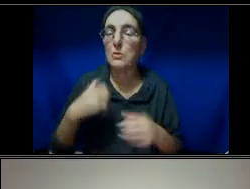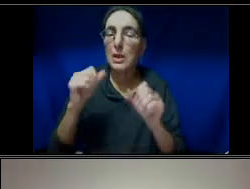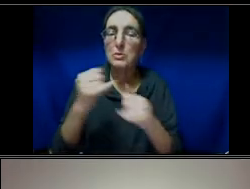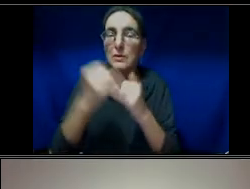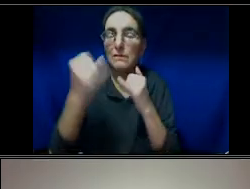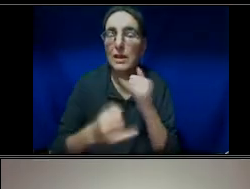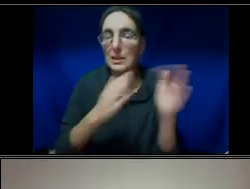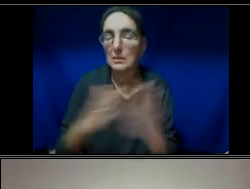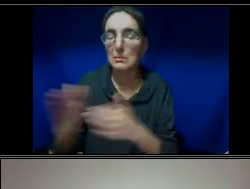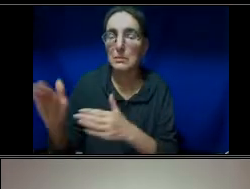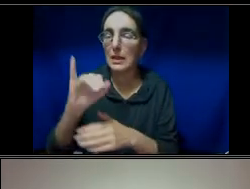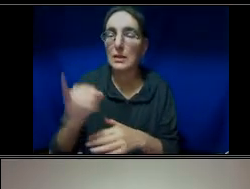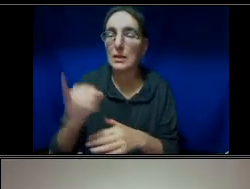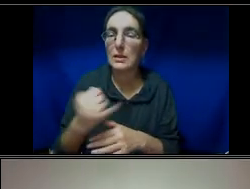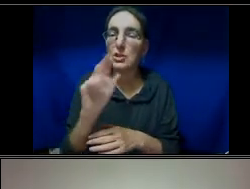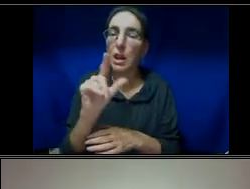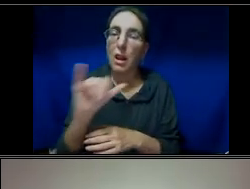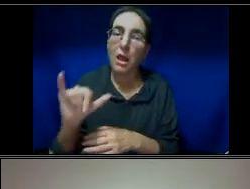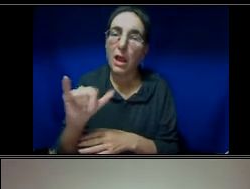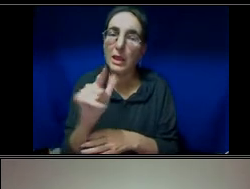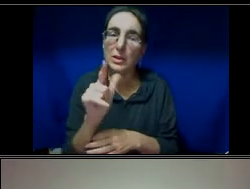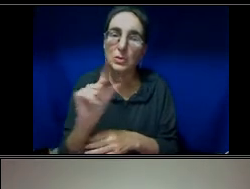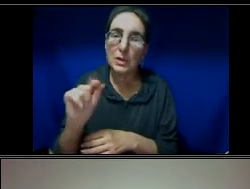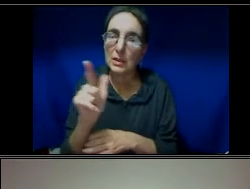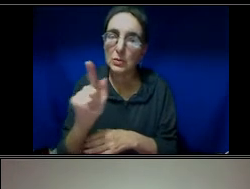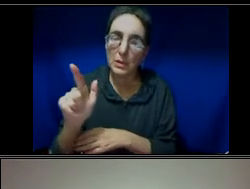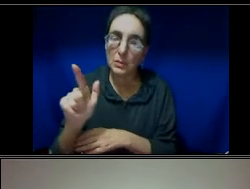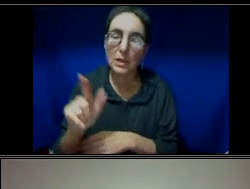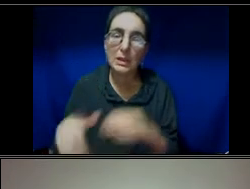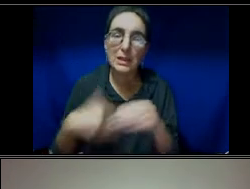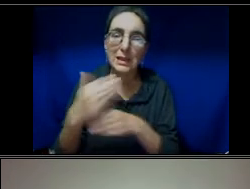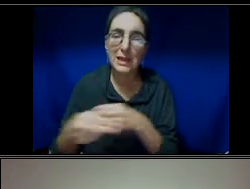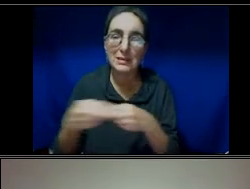July 2021. Next slide, please.